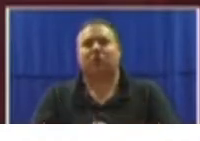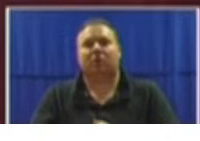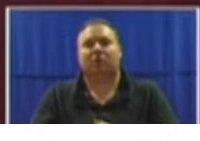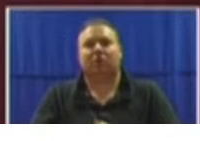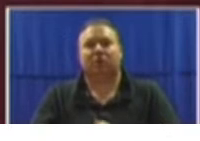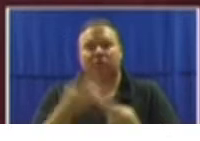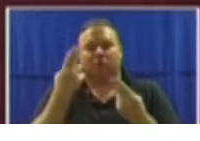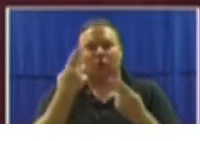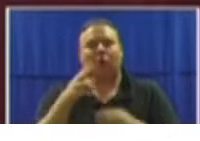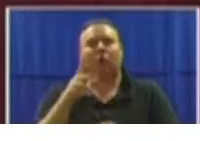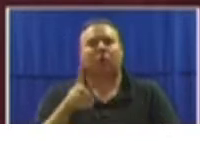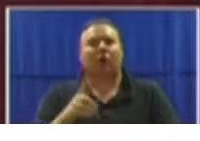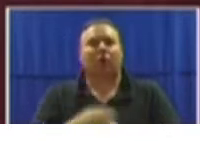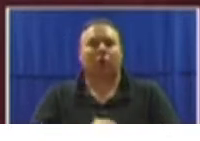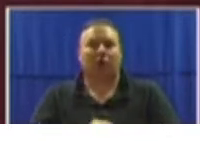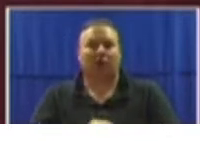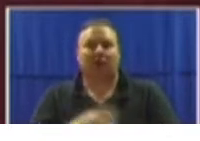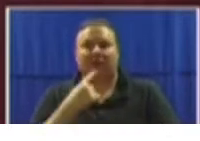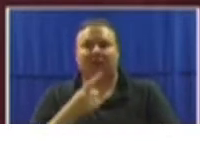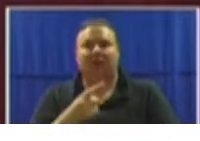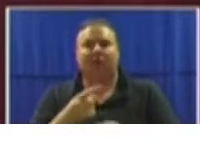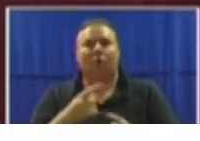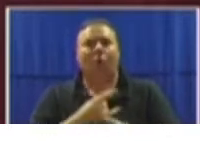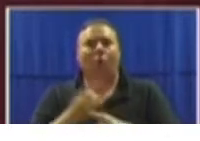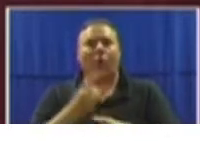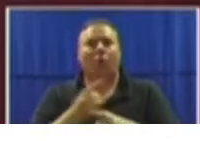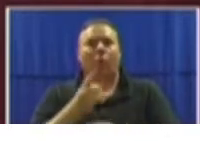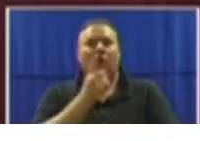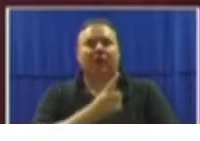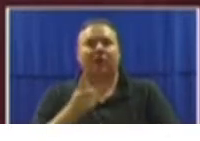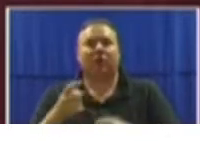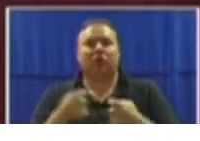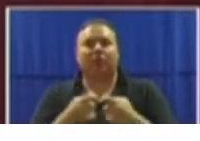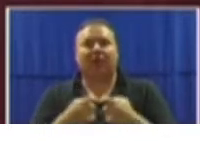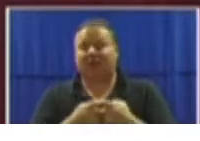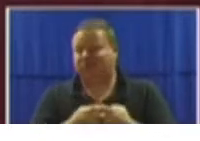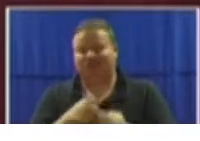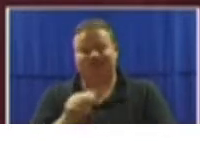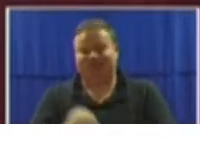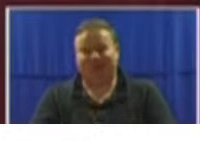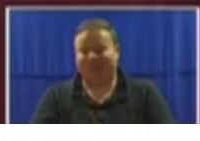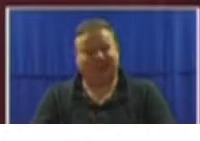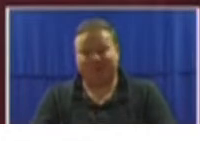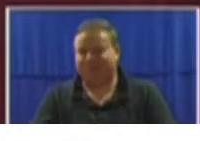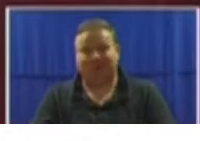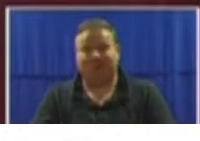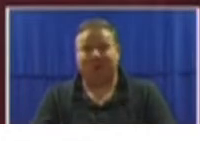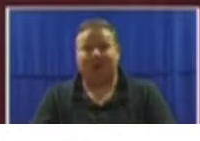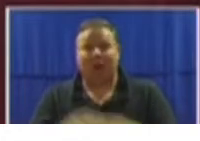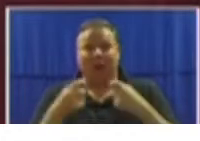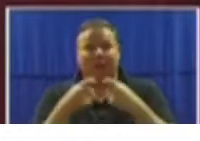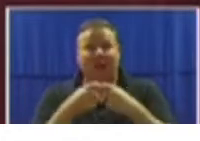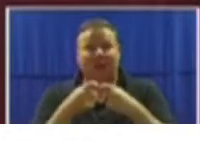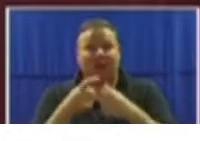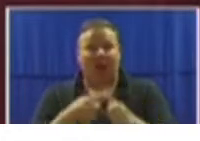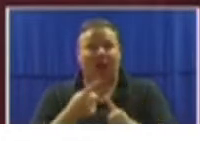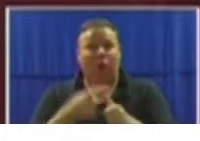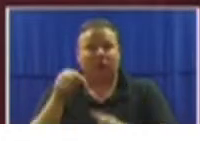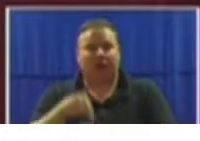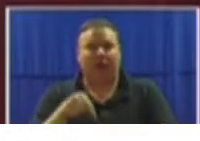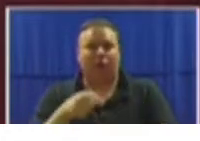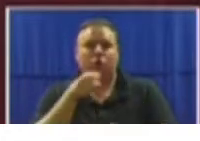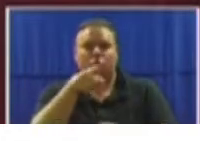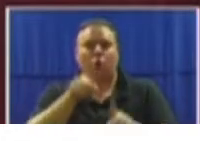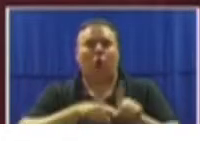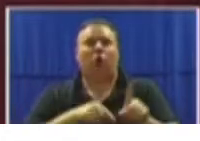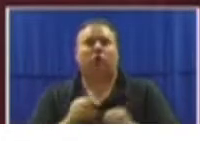said, the ANC won each and every battle. No, you didn't. The battle that really counted, you lost.